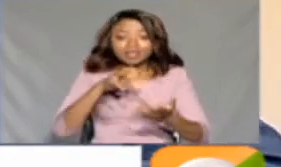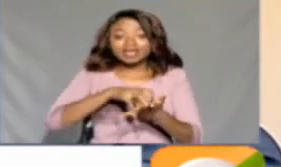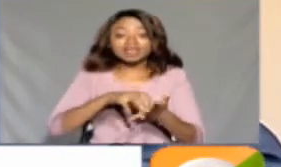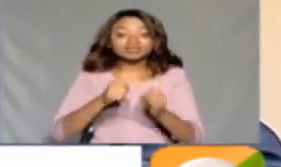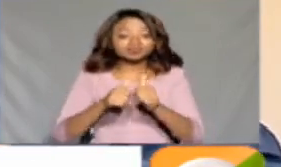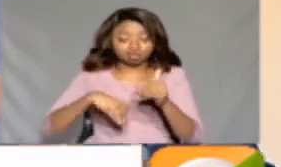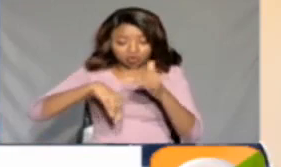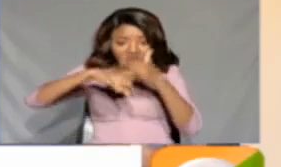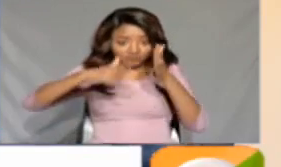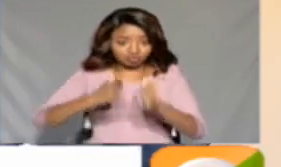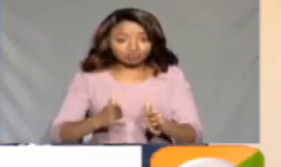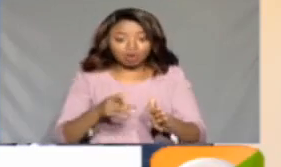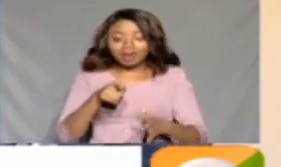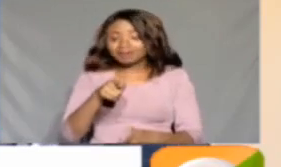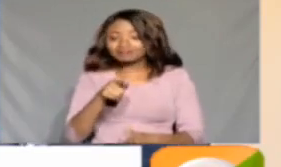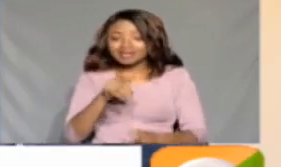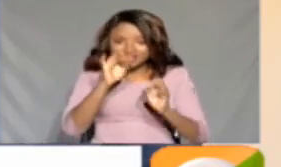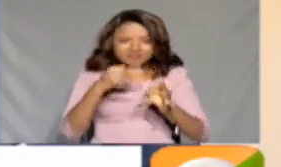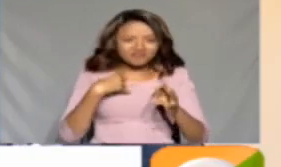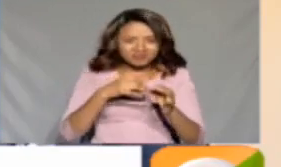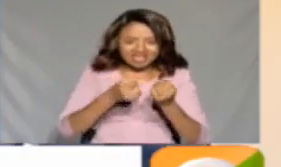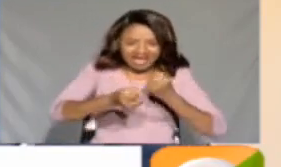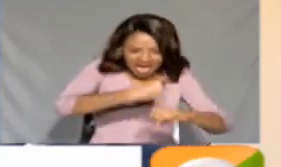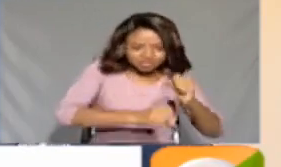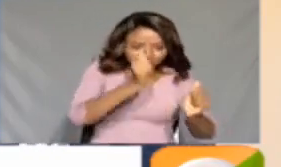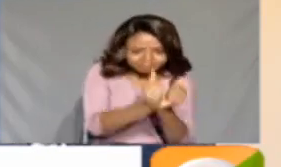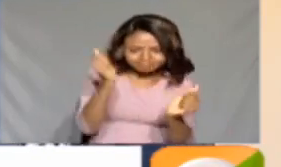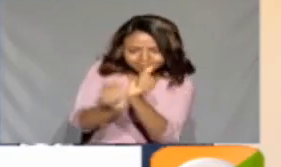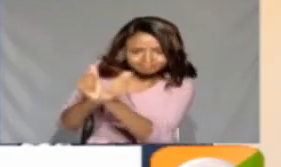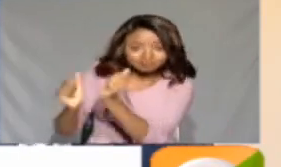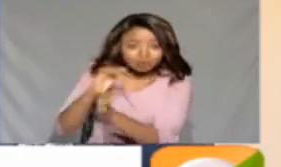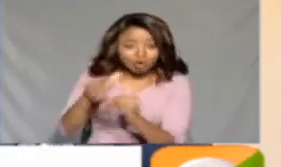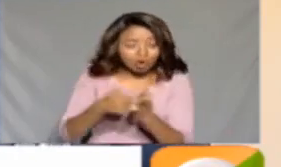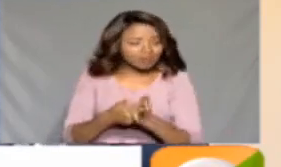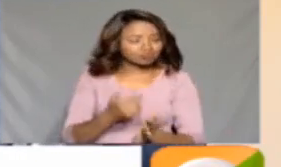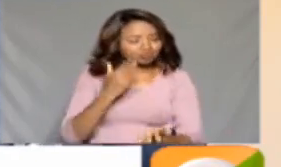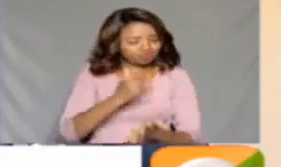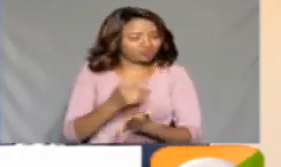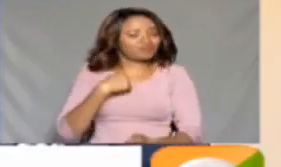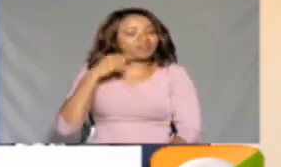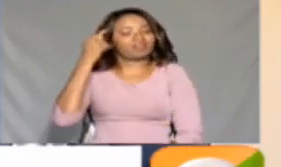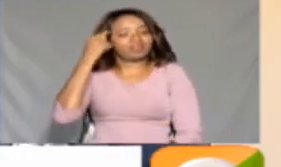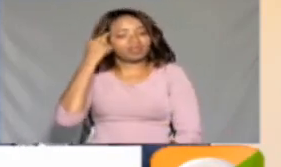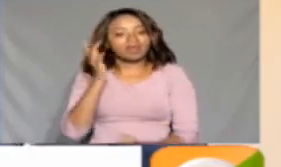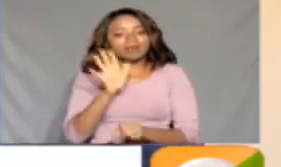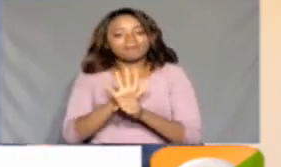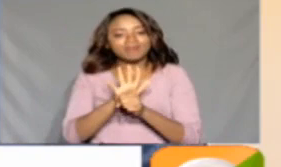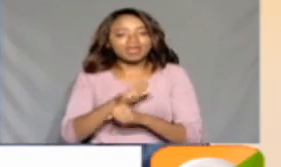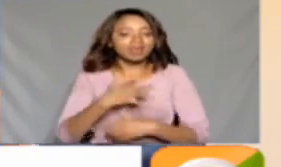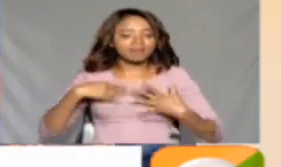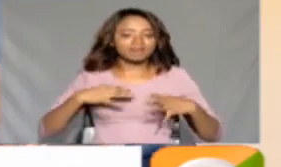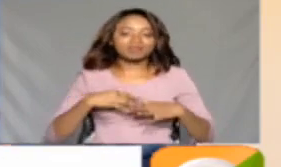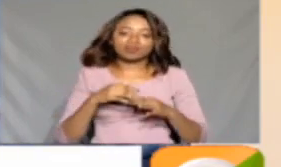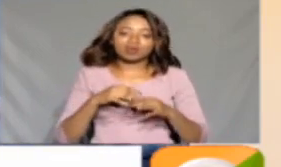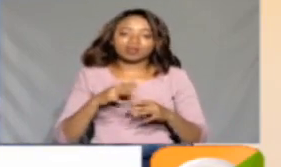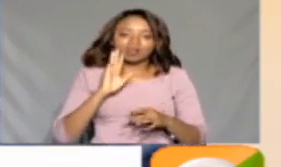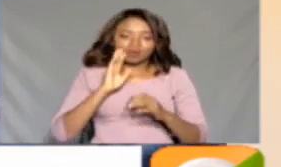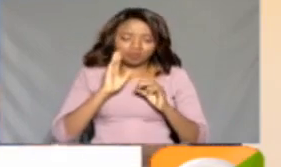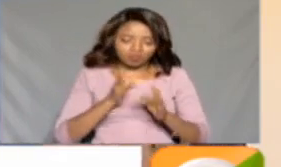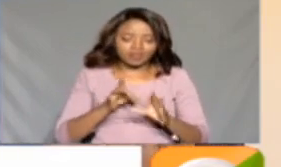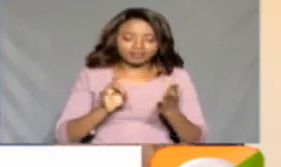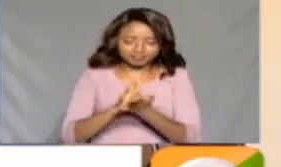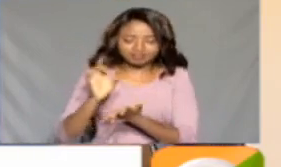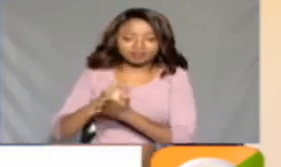Now, if we were to take action on virtually everybody, I think that there will be a lot of people who will be out of the party. Does and that matter, or is discipline